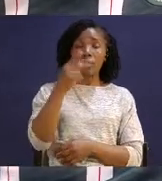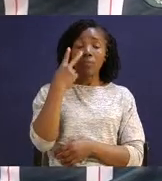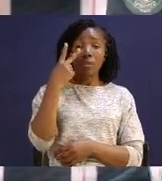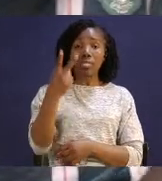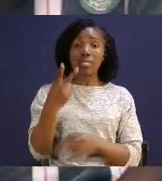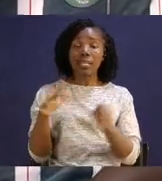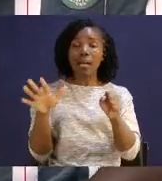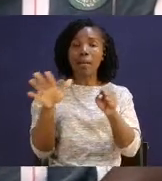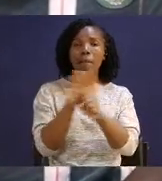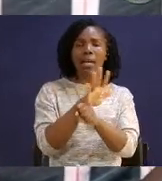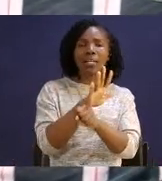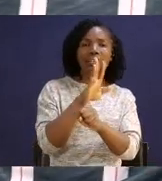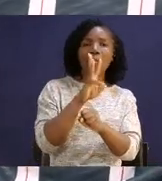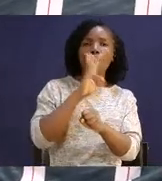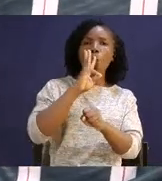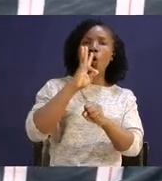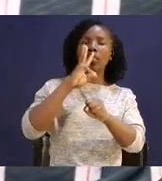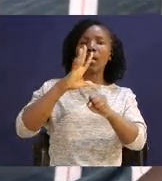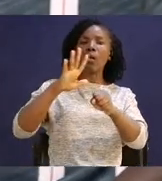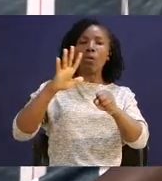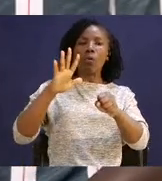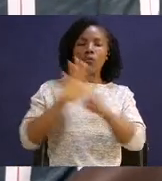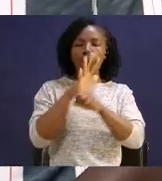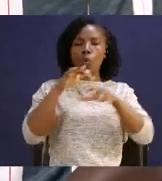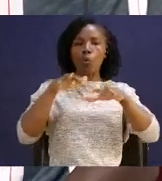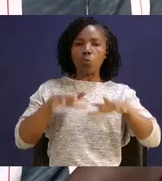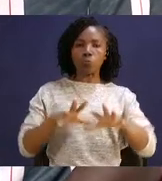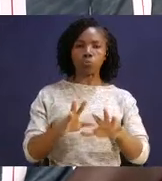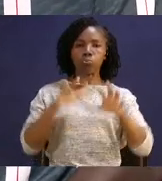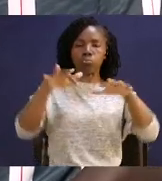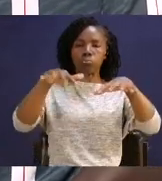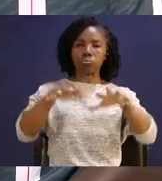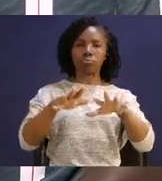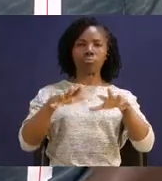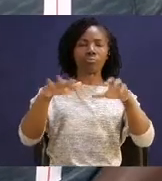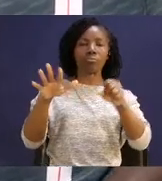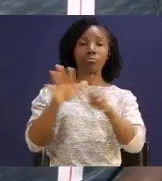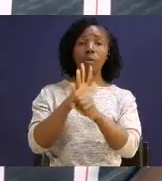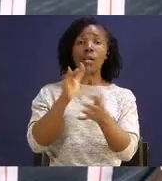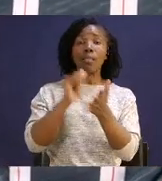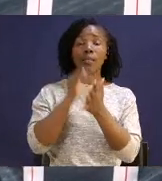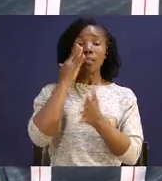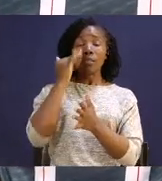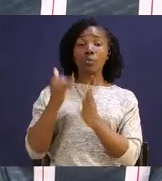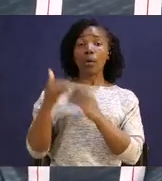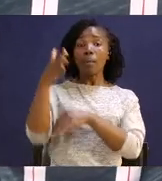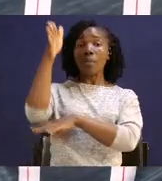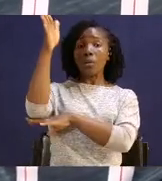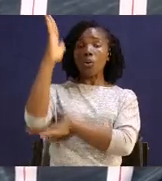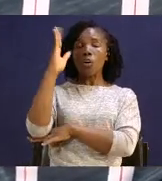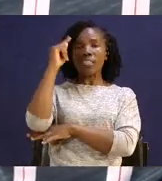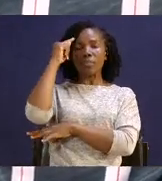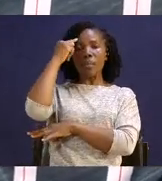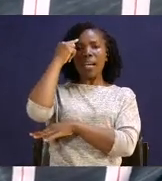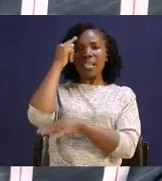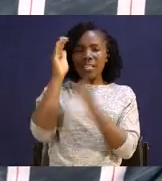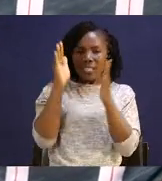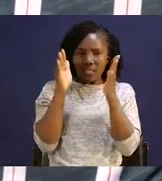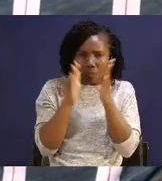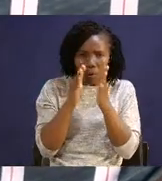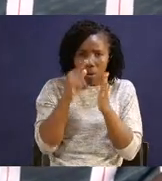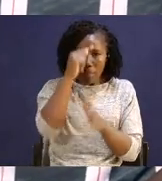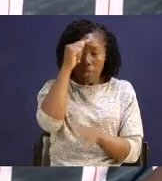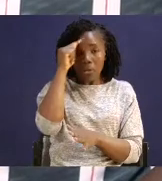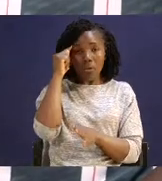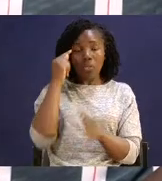abundance. Maji. That's why sometimes your mind of God is so restricted because of where you